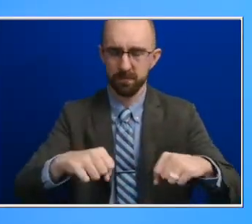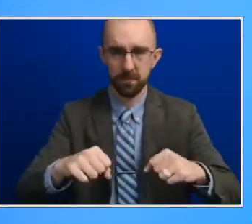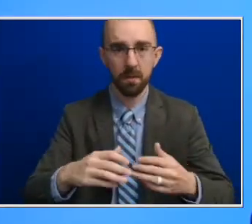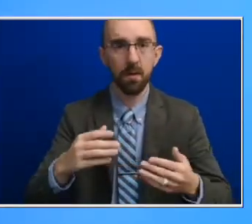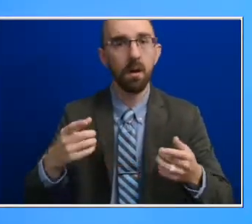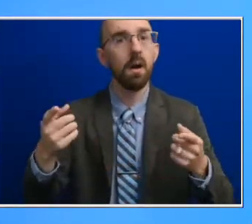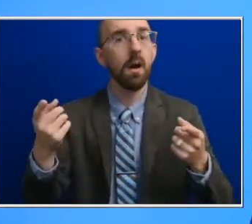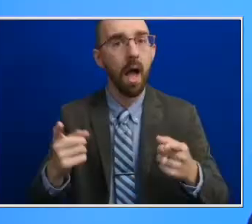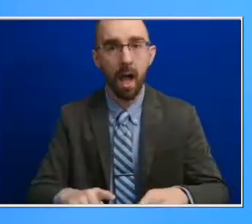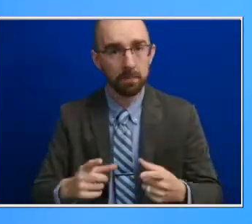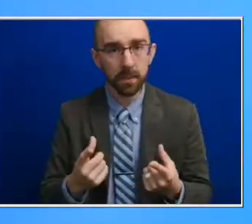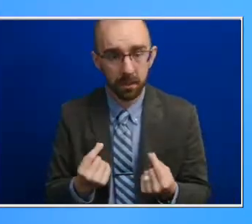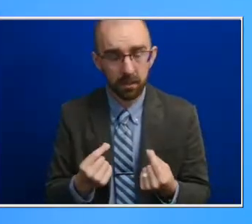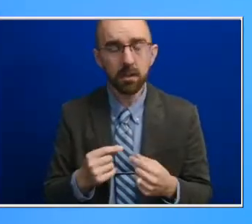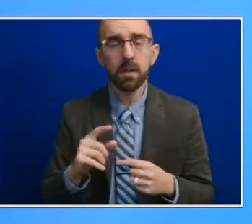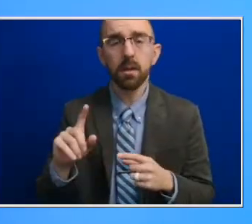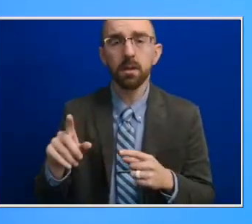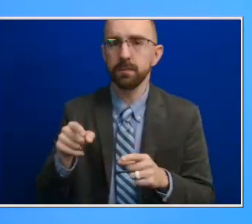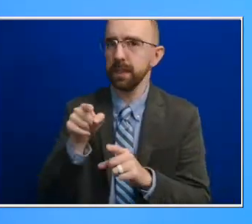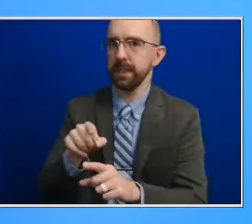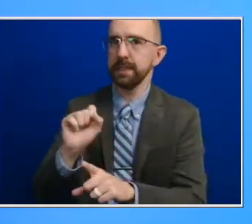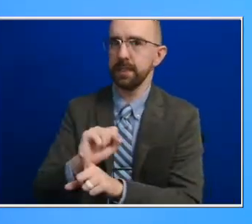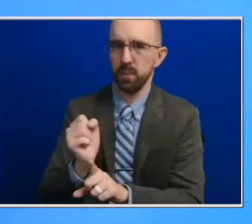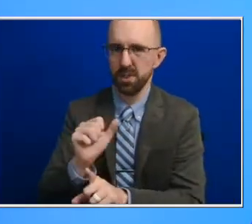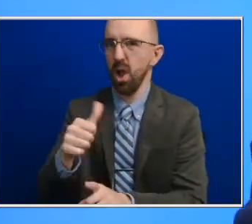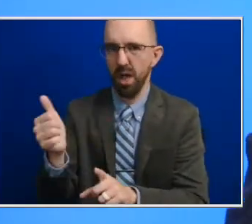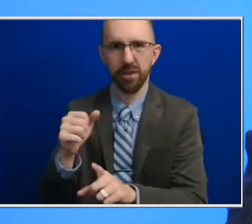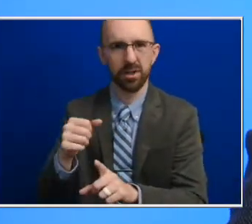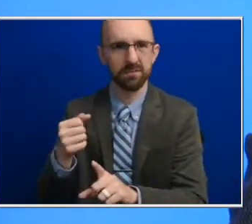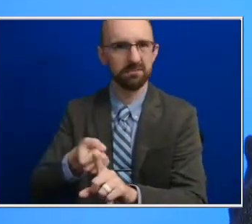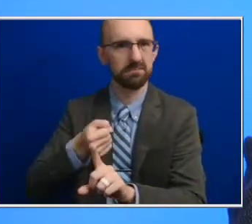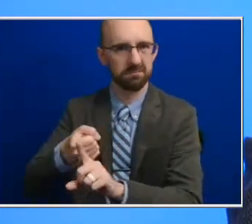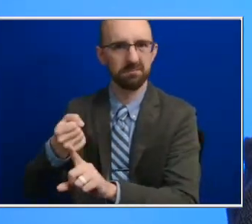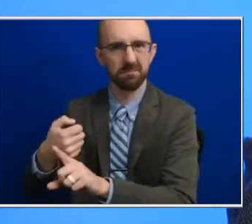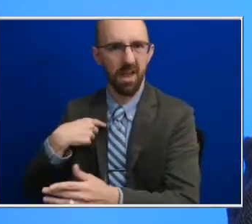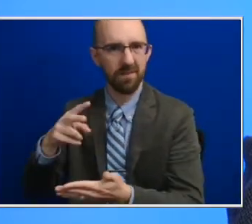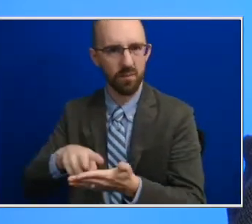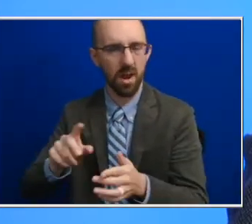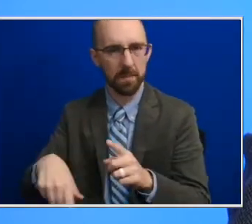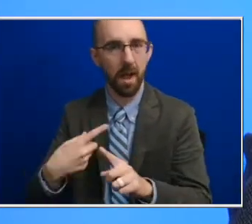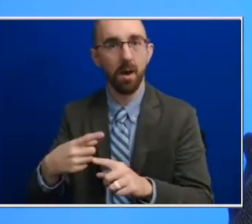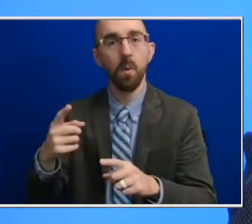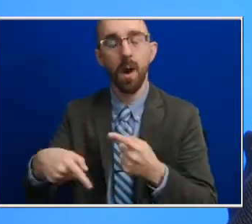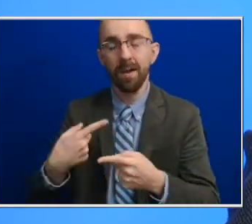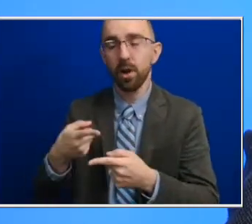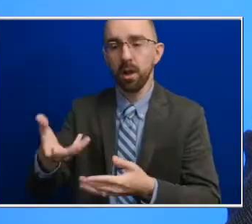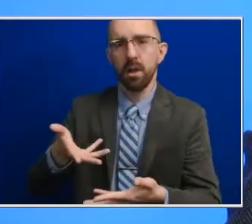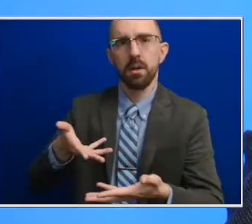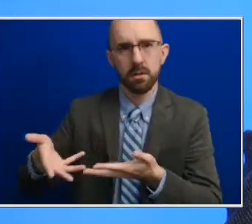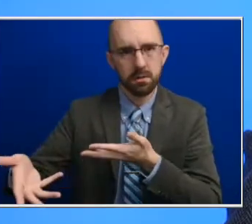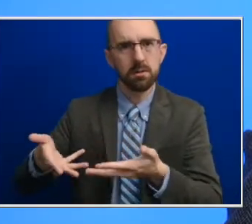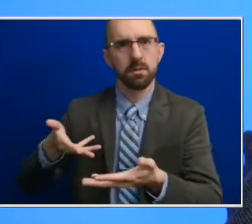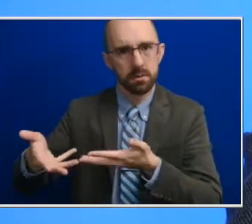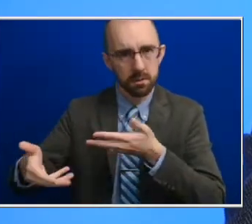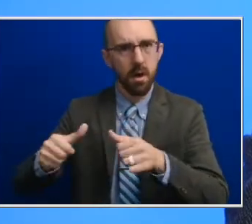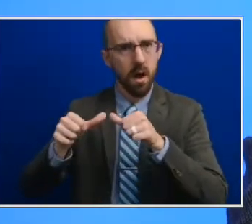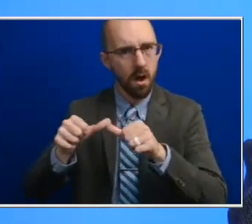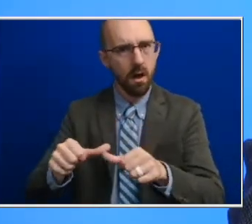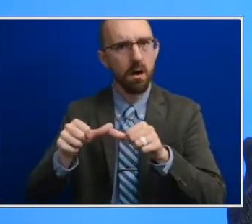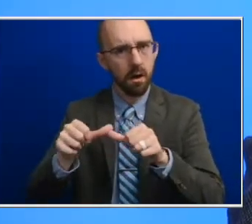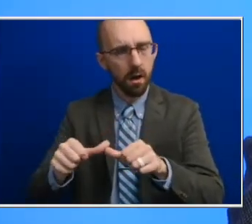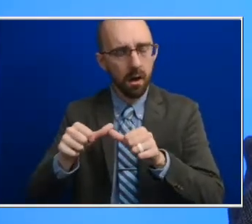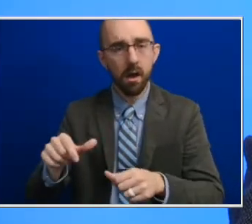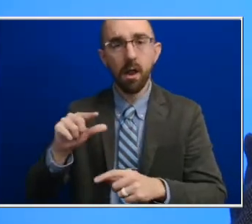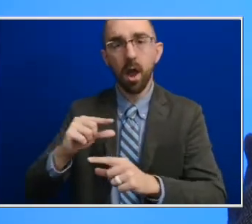there's, from this case and other cases that I've read about, when there's a prolonged interaction, then the guardrails seem to be